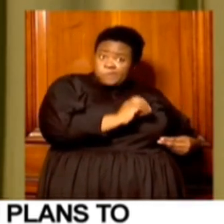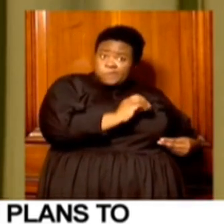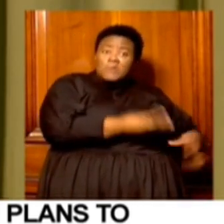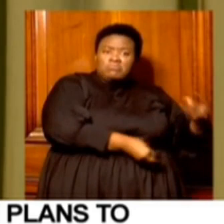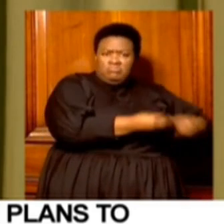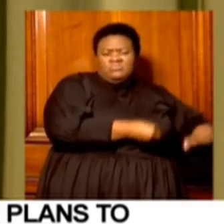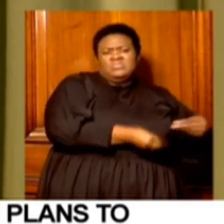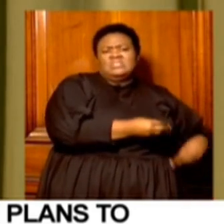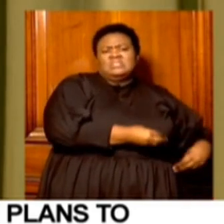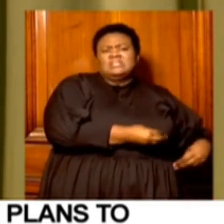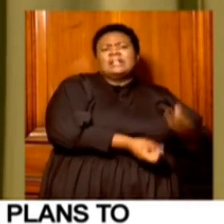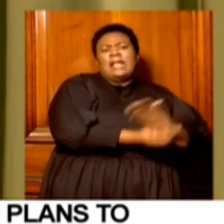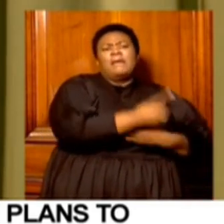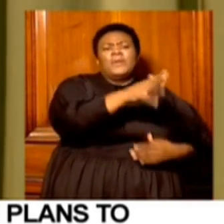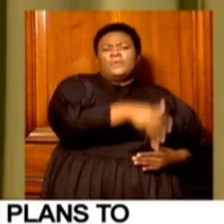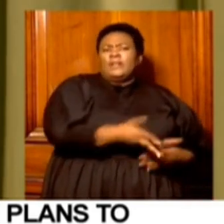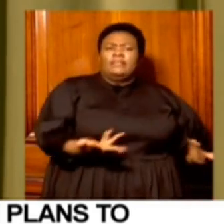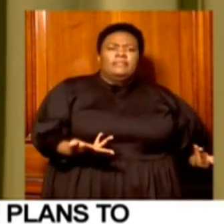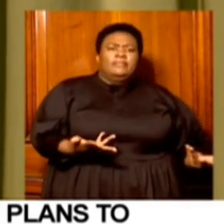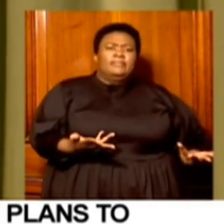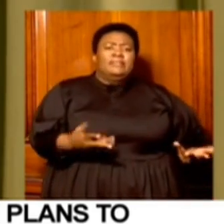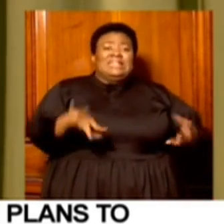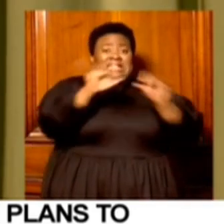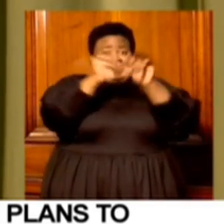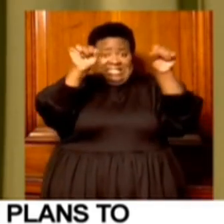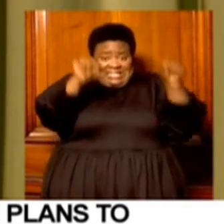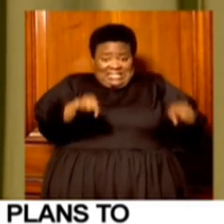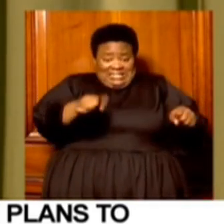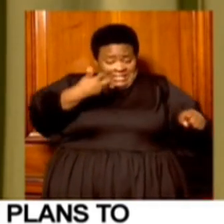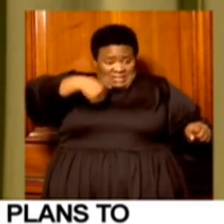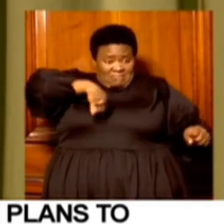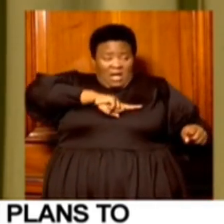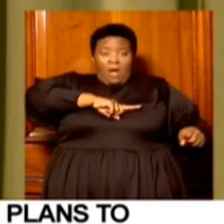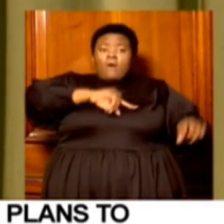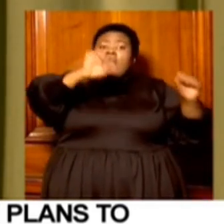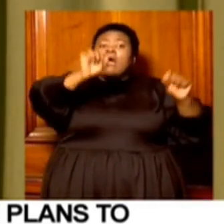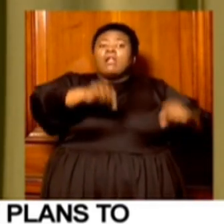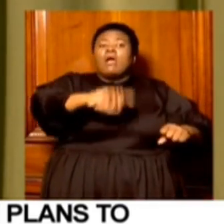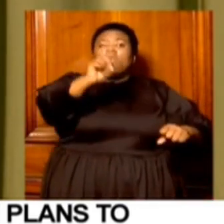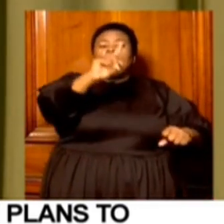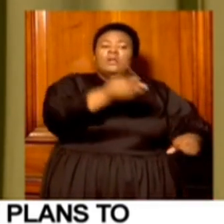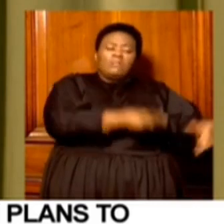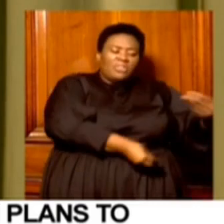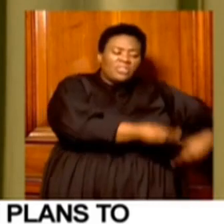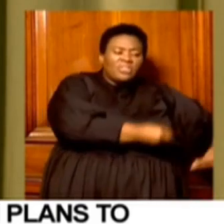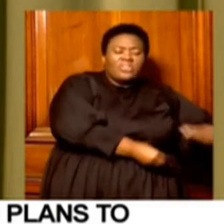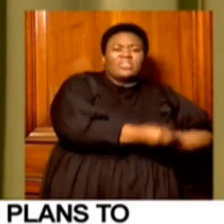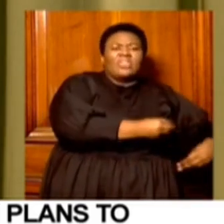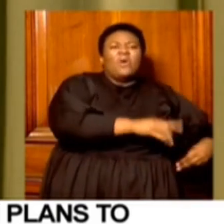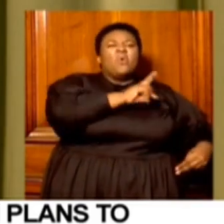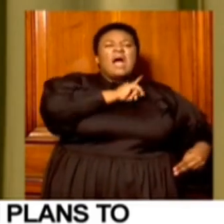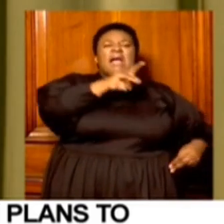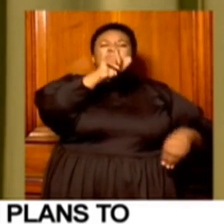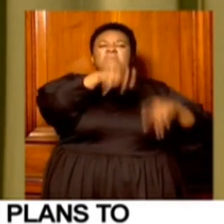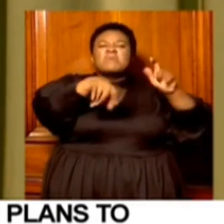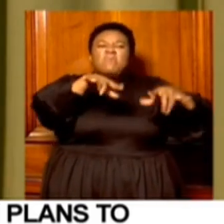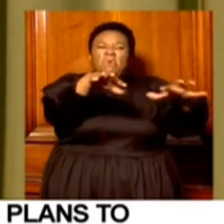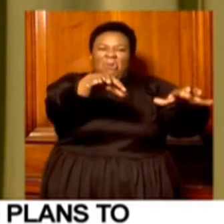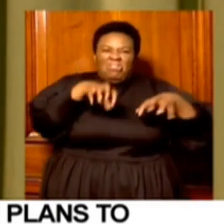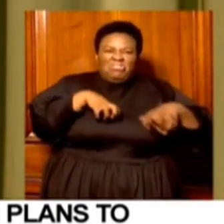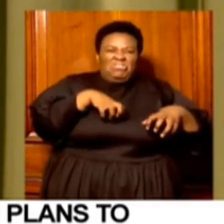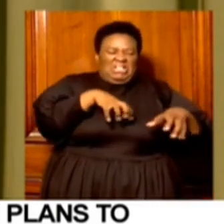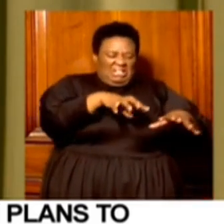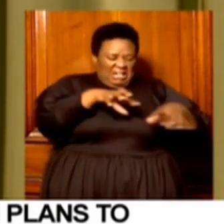The system we live in allows corruption because people are greedy, they steal people's money.